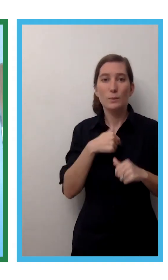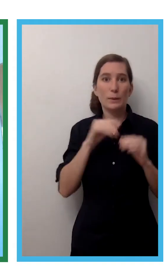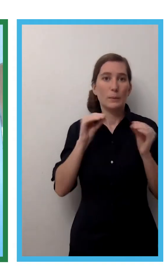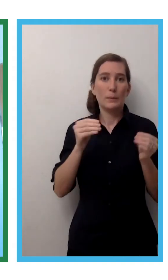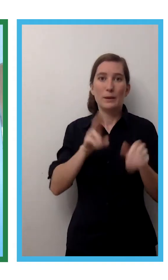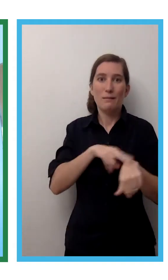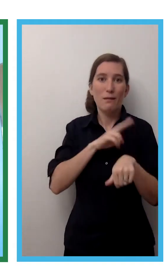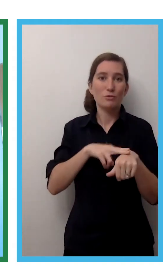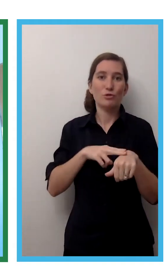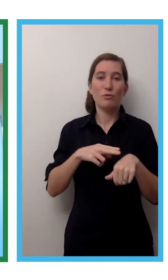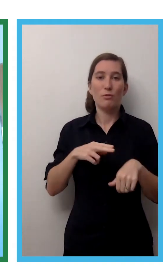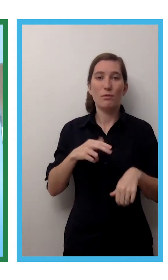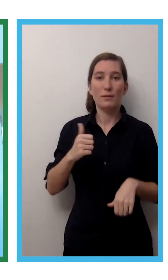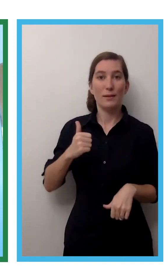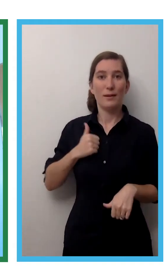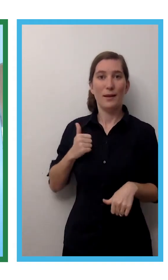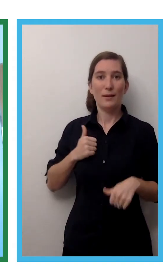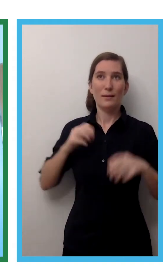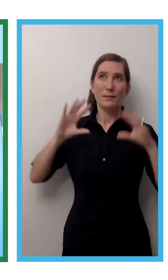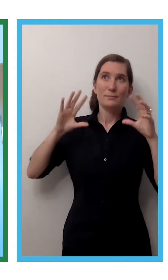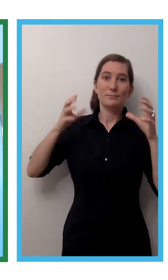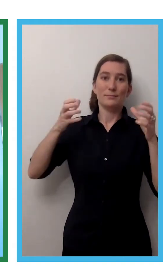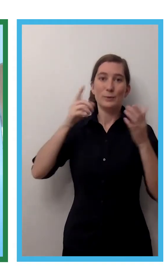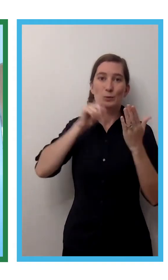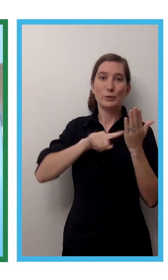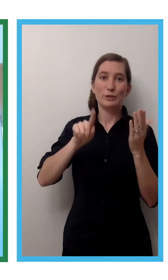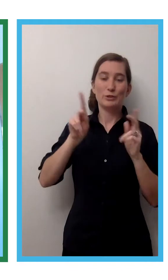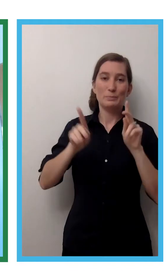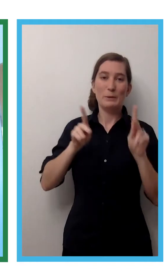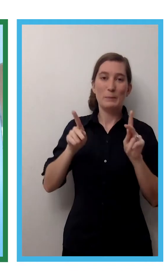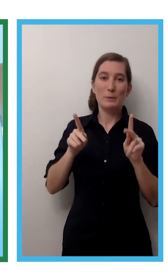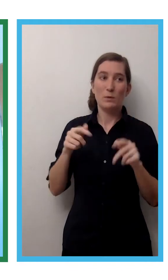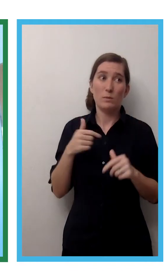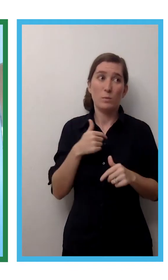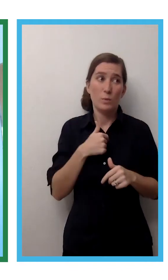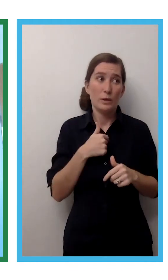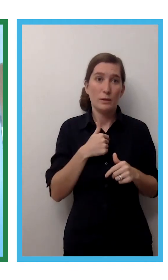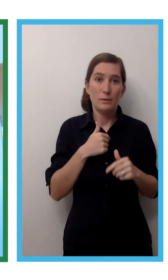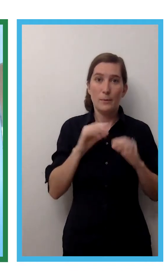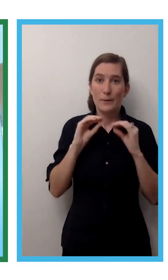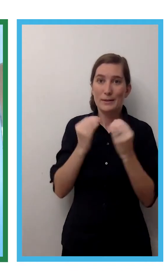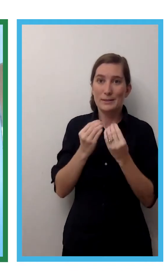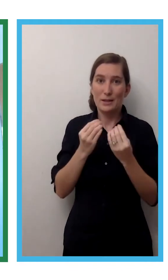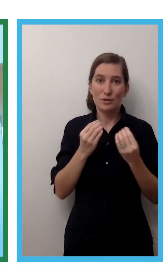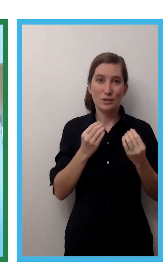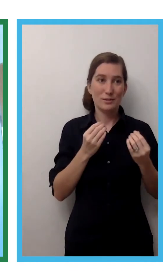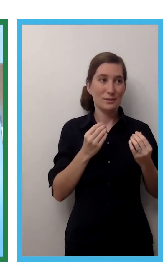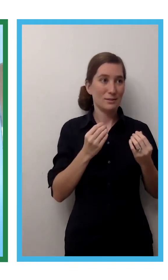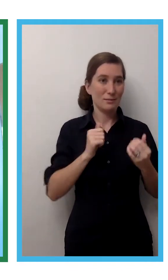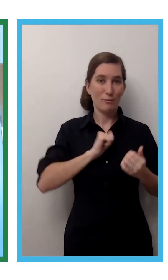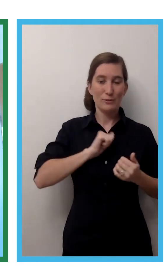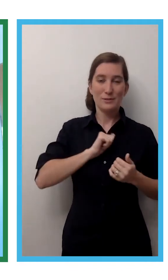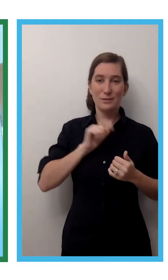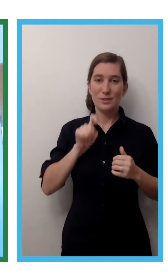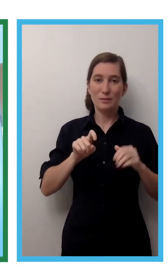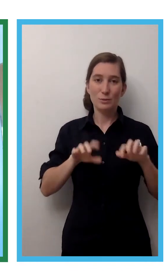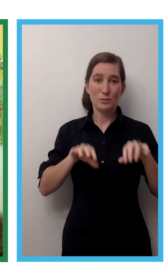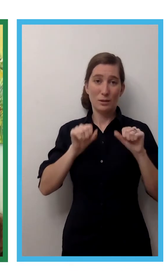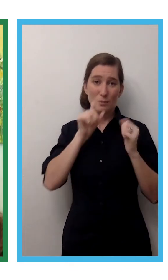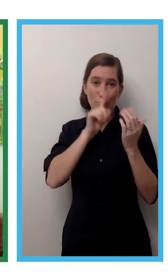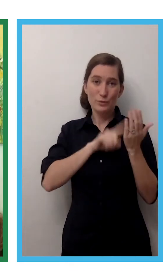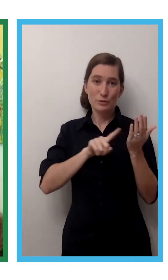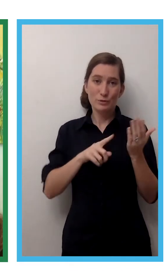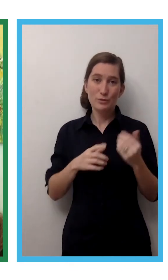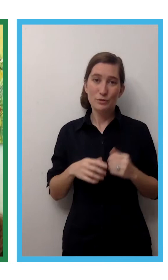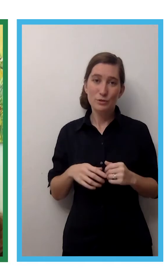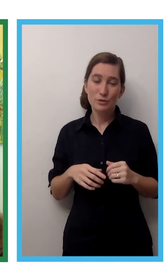to individual organizations such as IWSCC. I know that the other supply councils have done a fair amount of research on